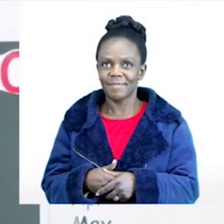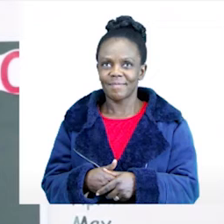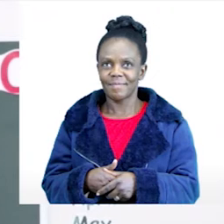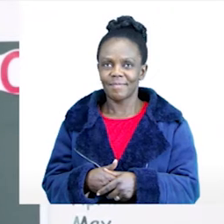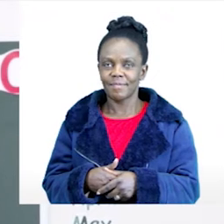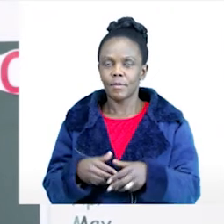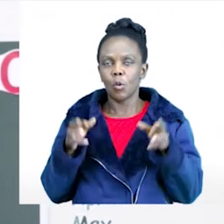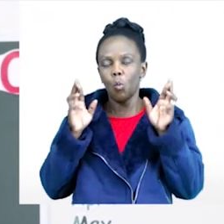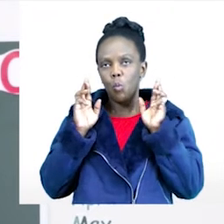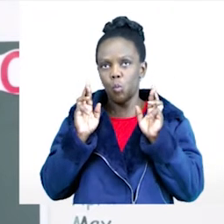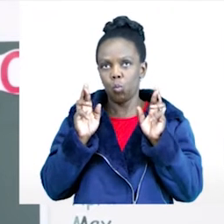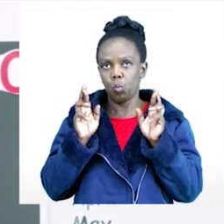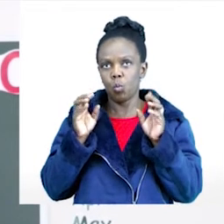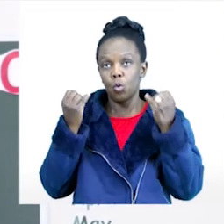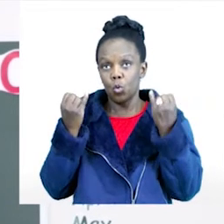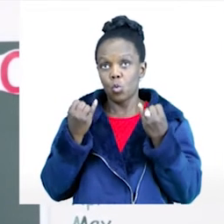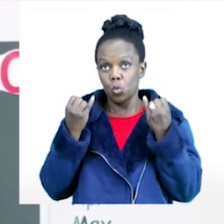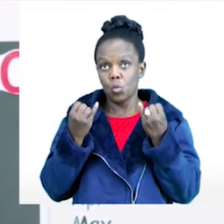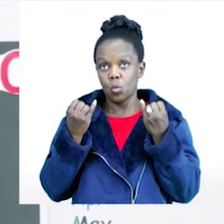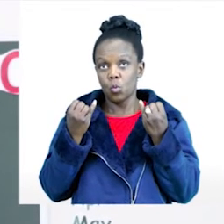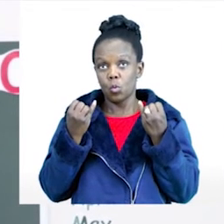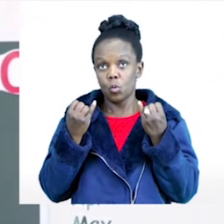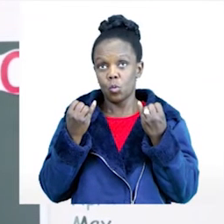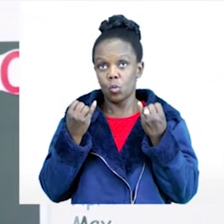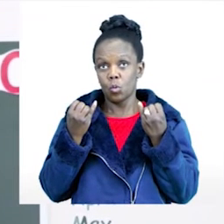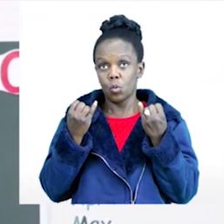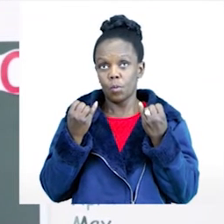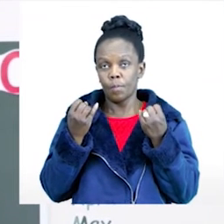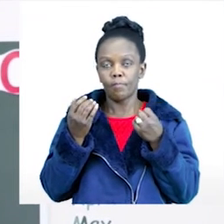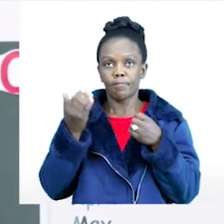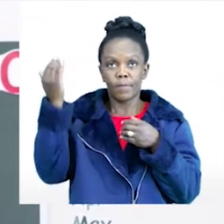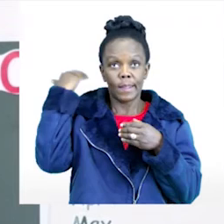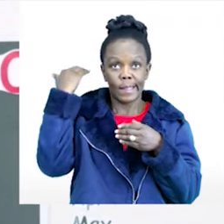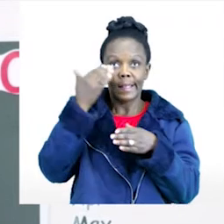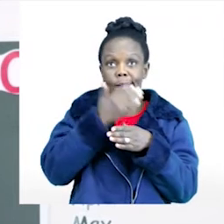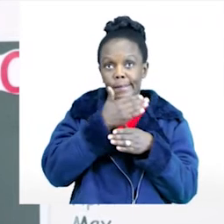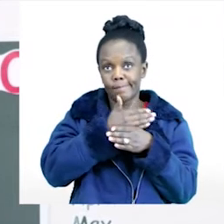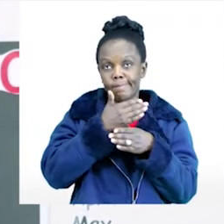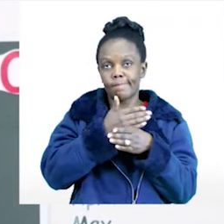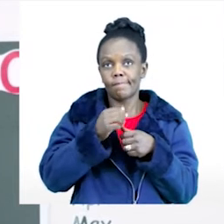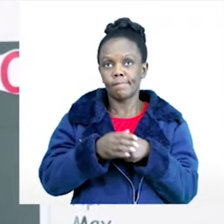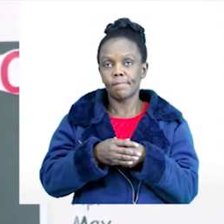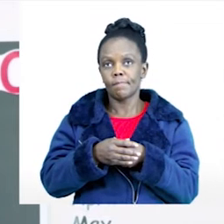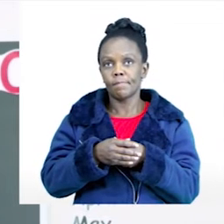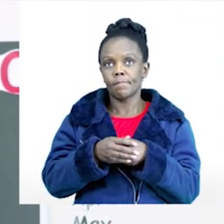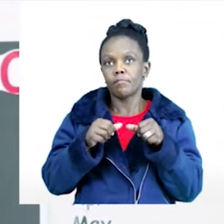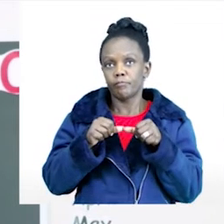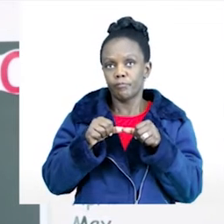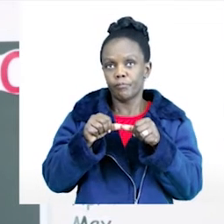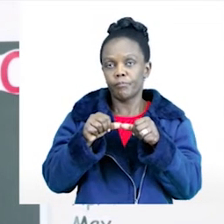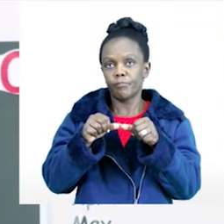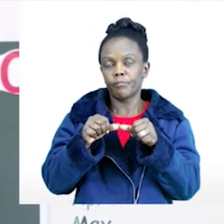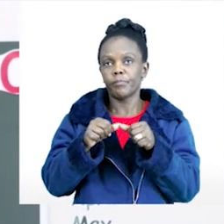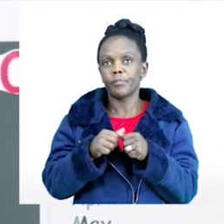I hope you enjoyed that exercise, and remember to check if you connected the correct dots. Let's move on to our